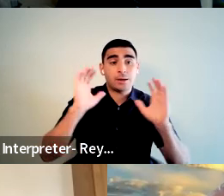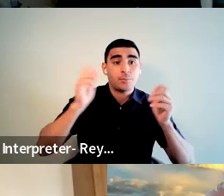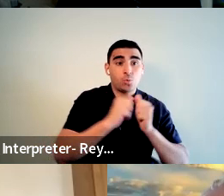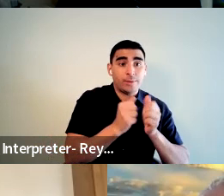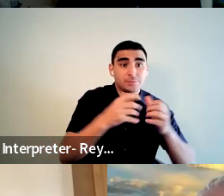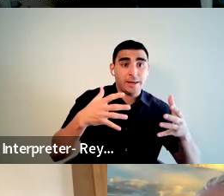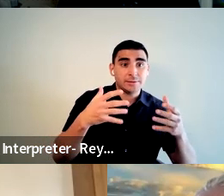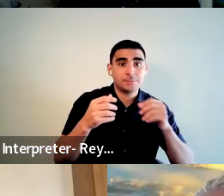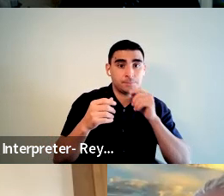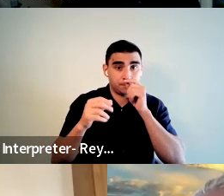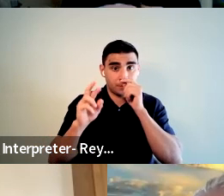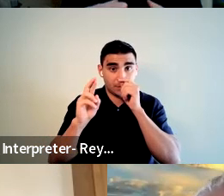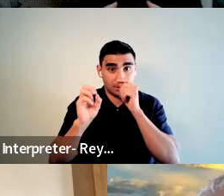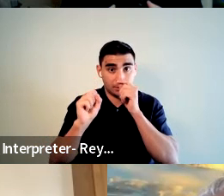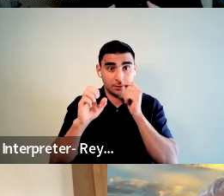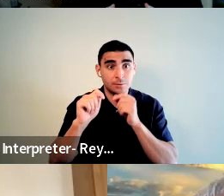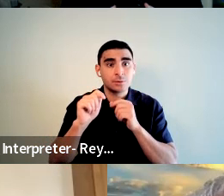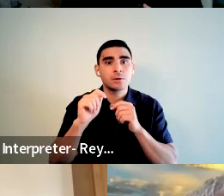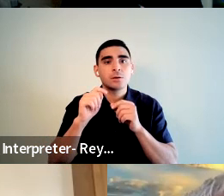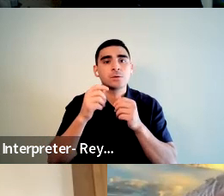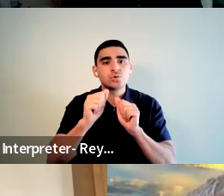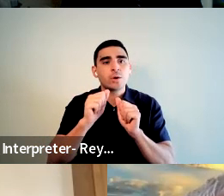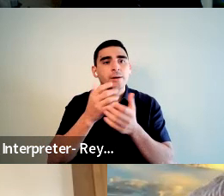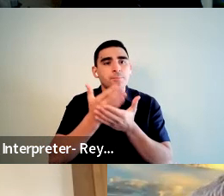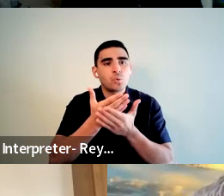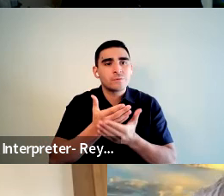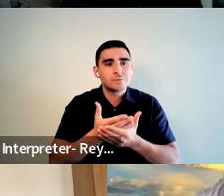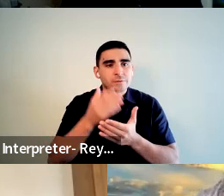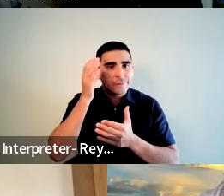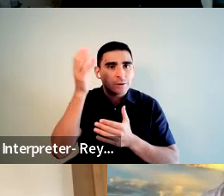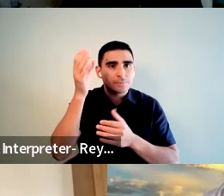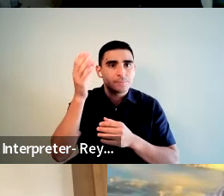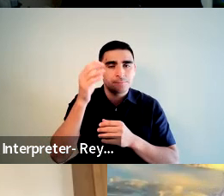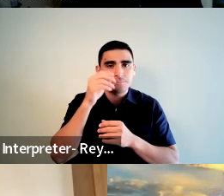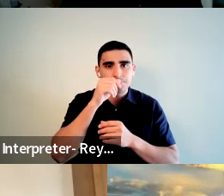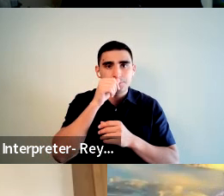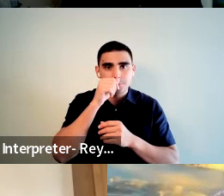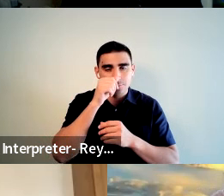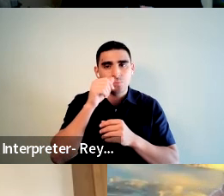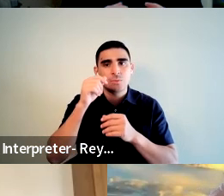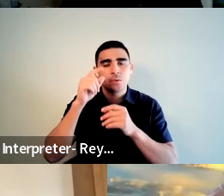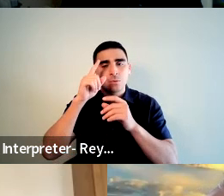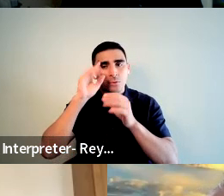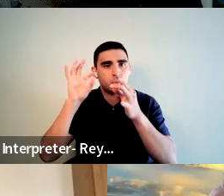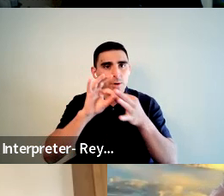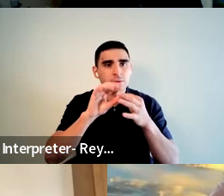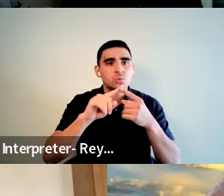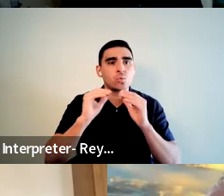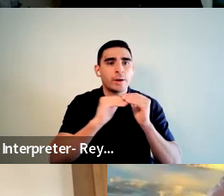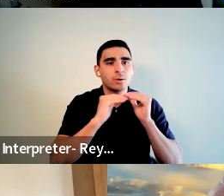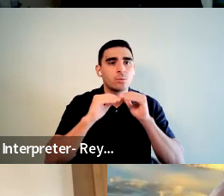really about creating proofs of concept around more equitable access and